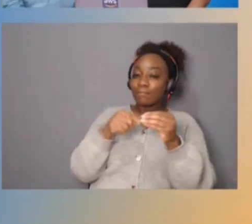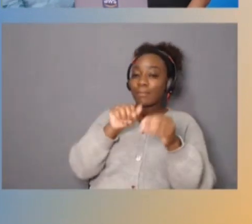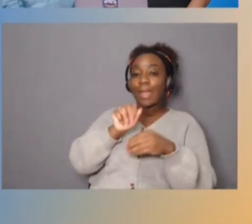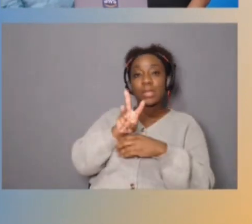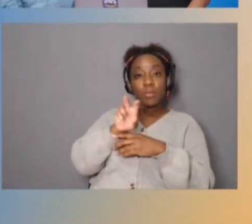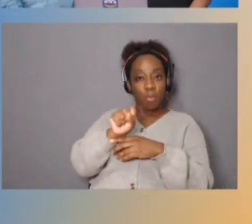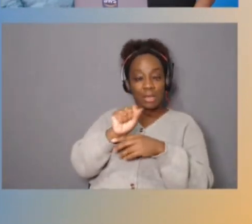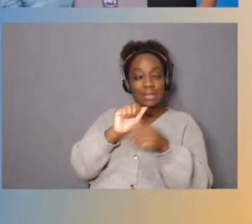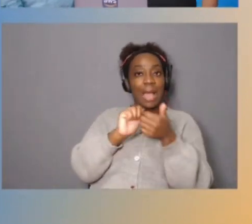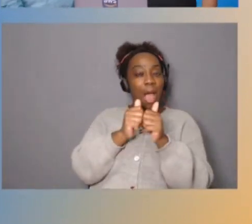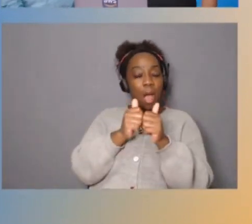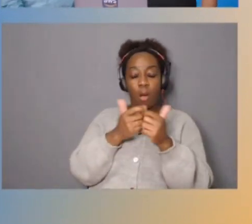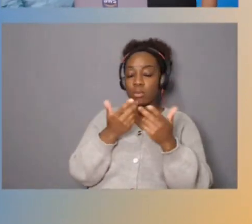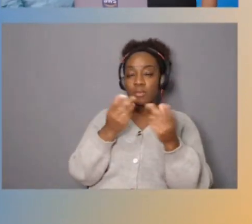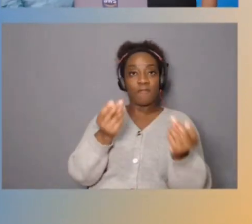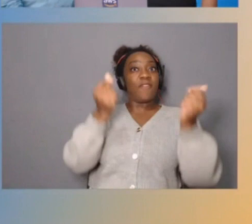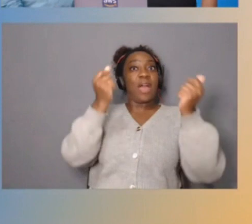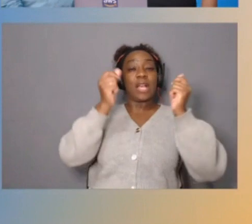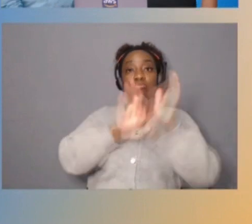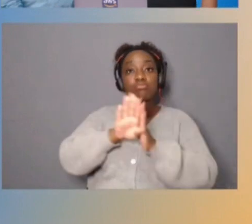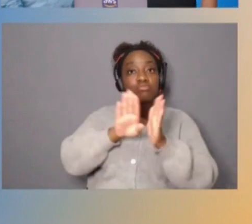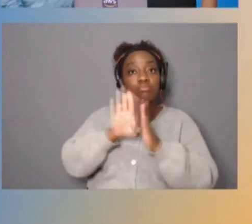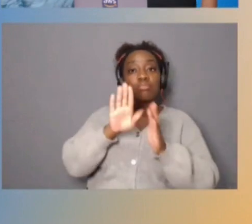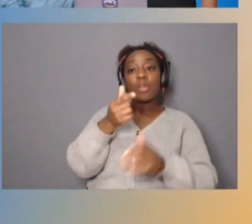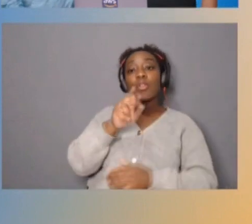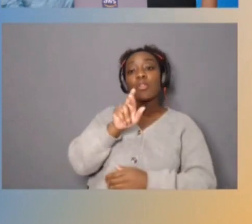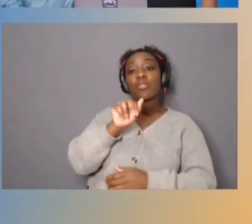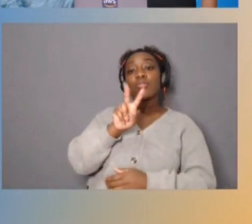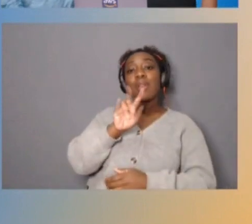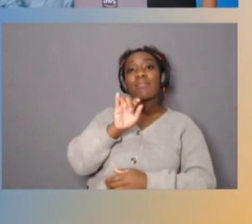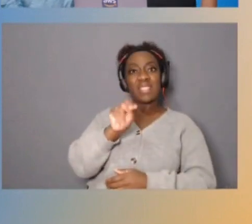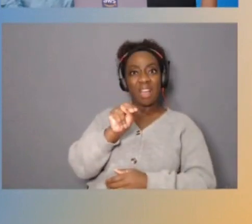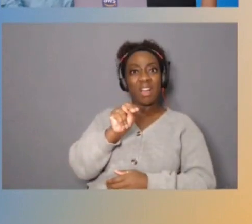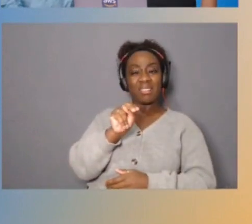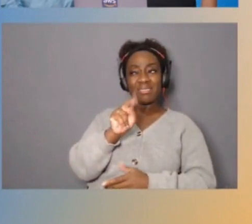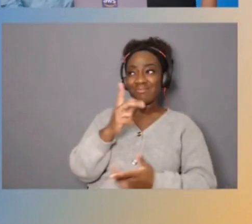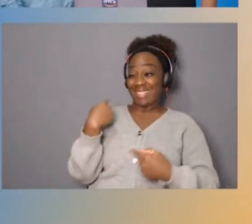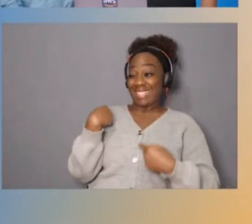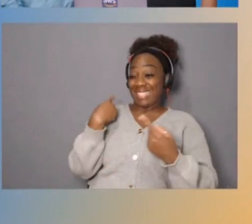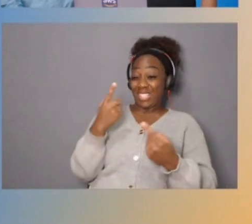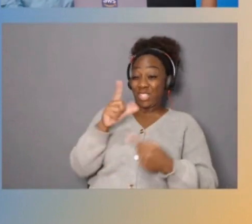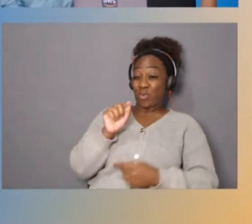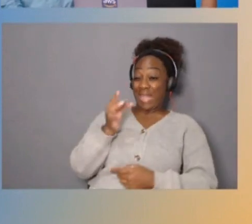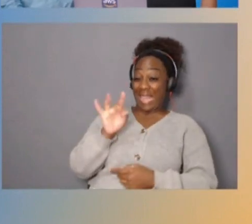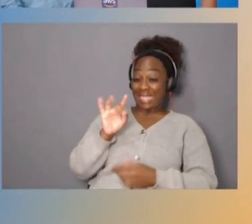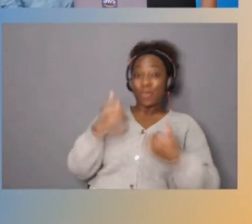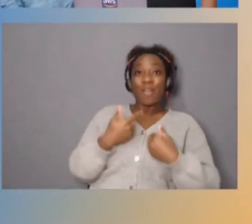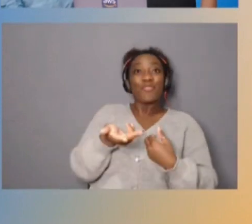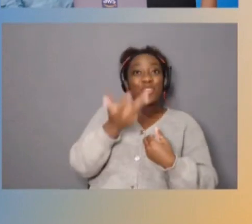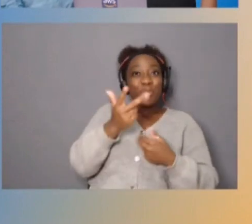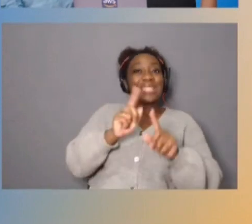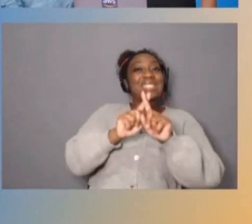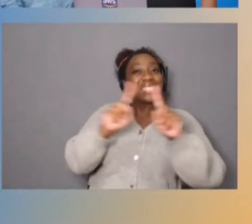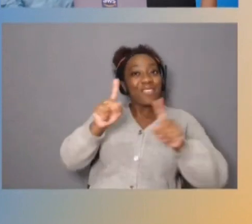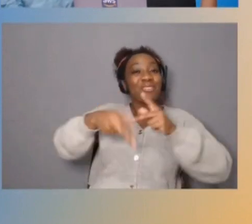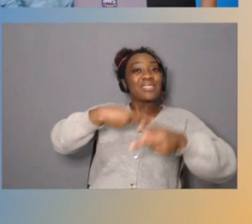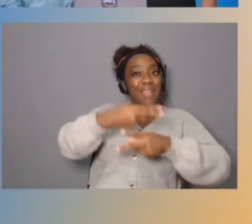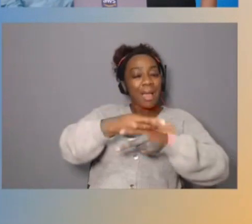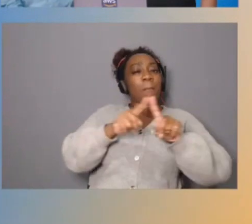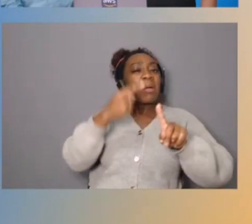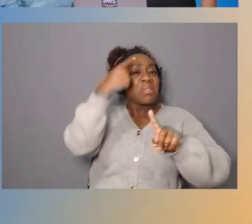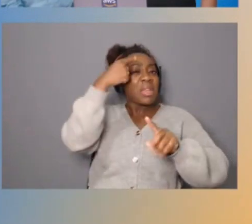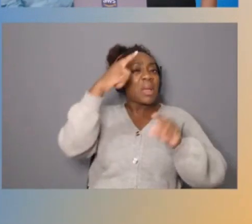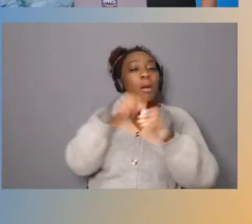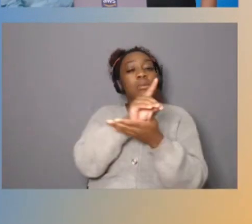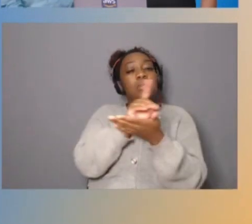Graviton, introducing 3 generations since 2018. But even within that, you can think about the design level process, how